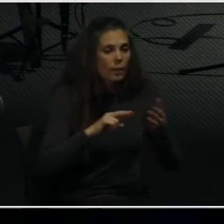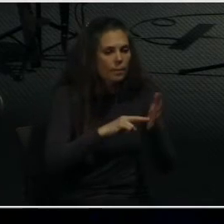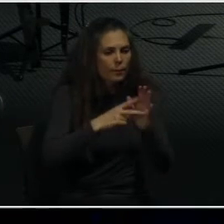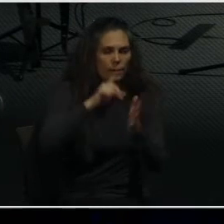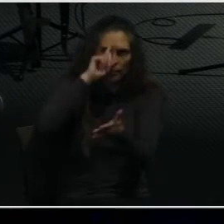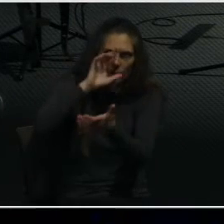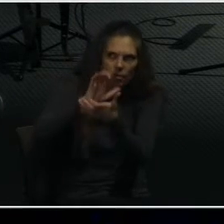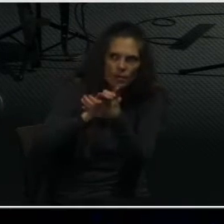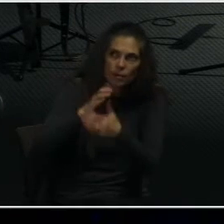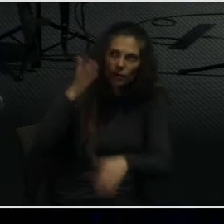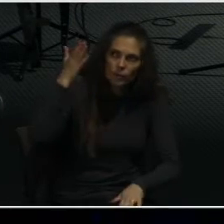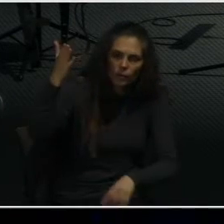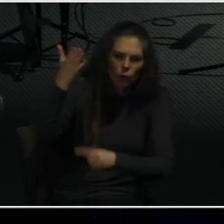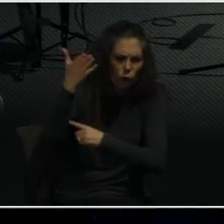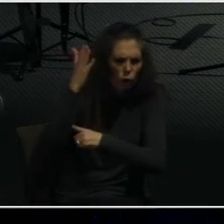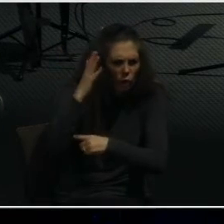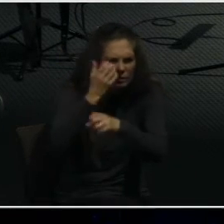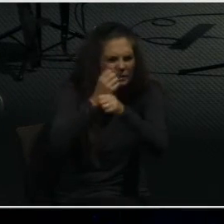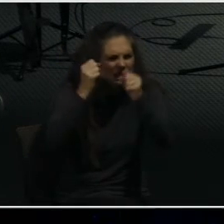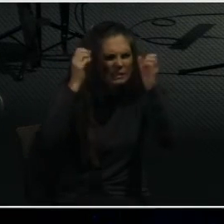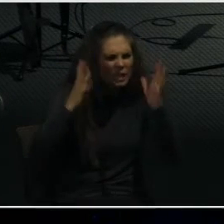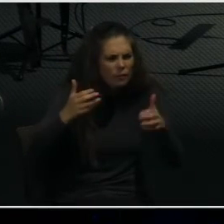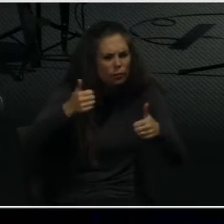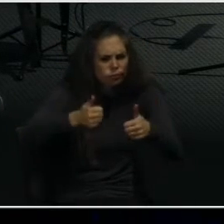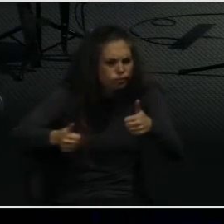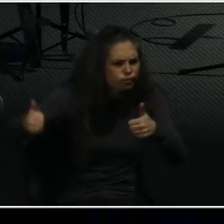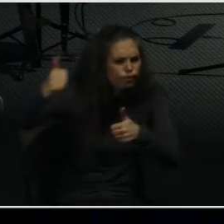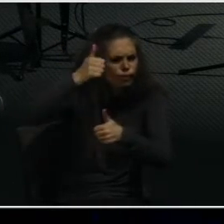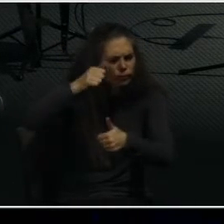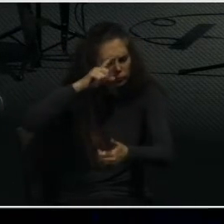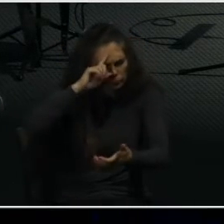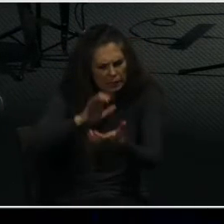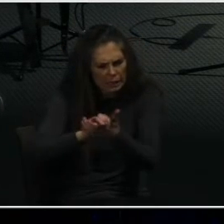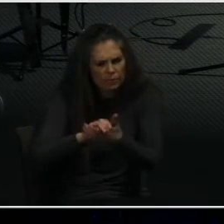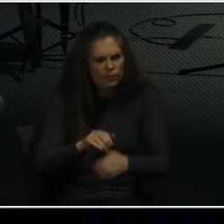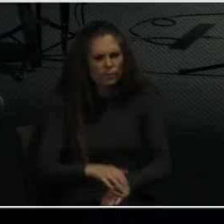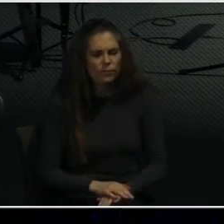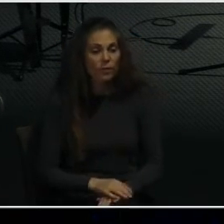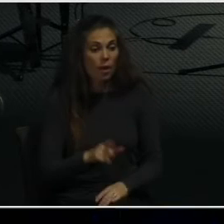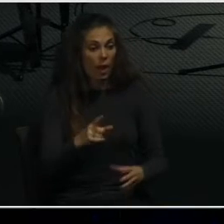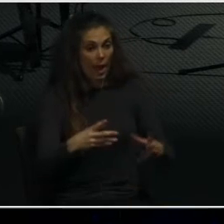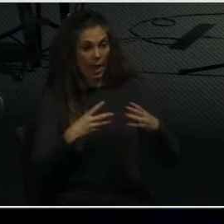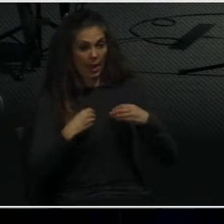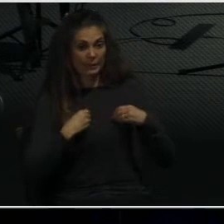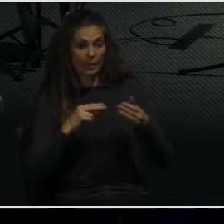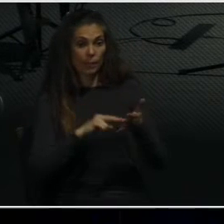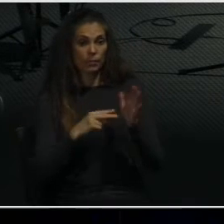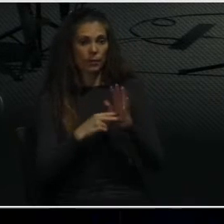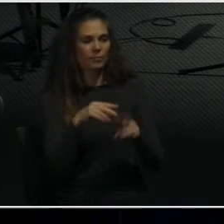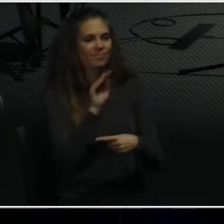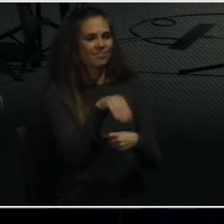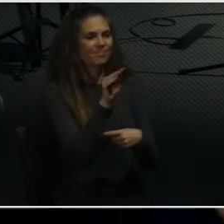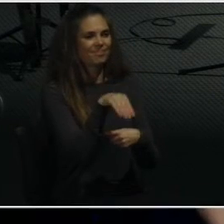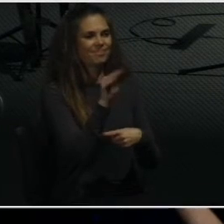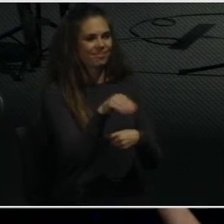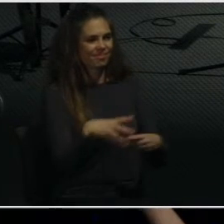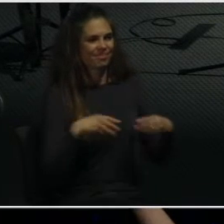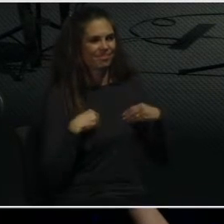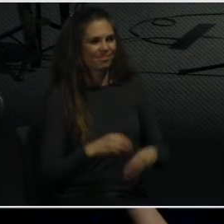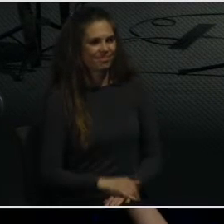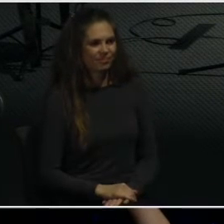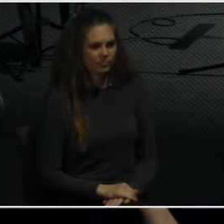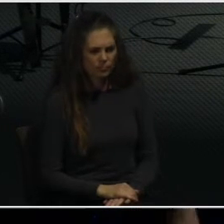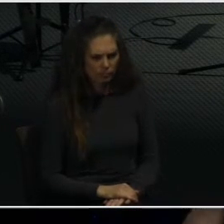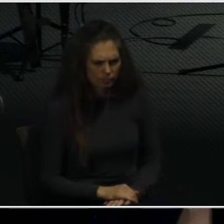over all. But it's not just a belief thing in your brain where you say, oh, yes, I believe that Jesus is God the Son, just like I believe that